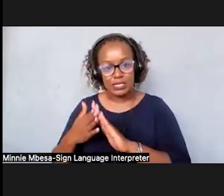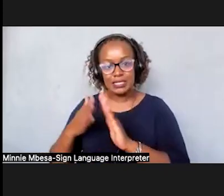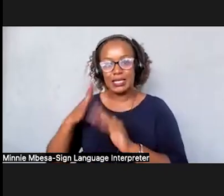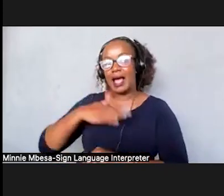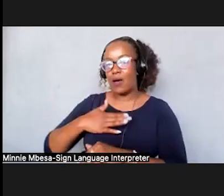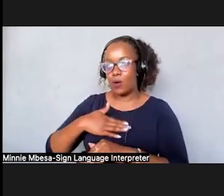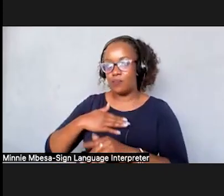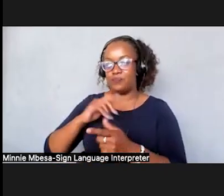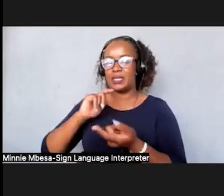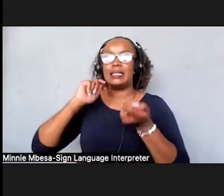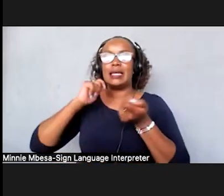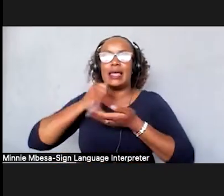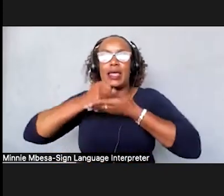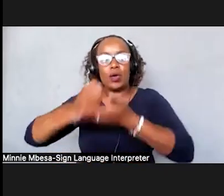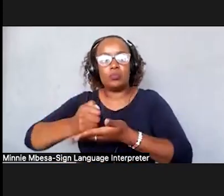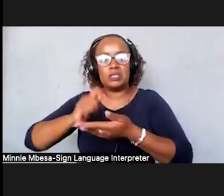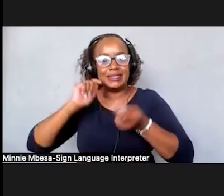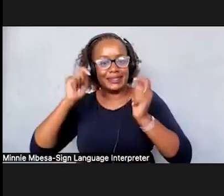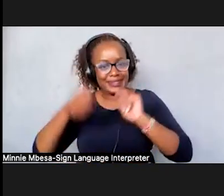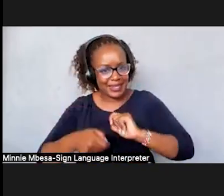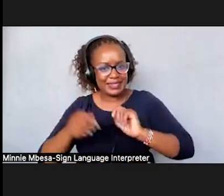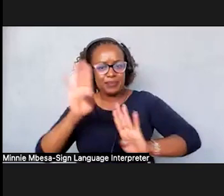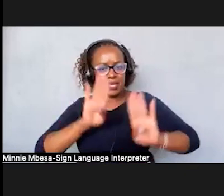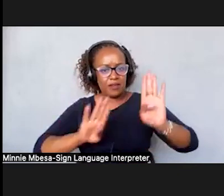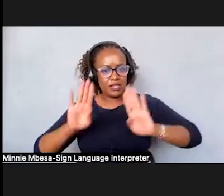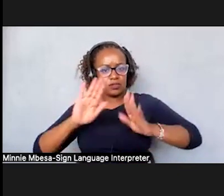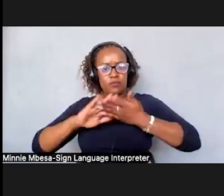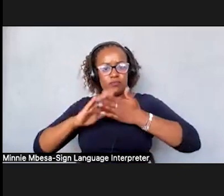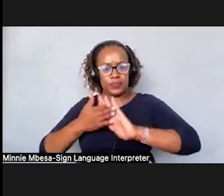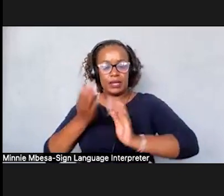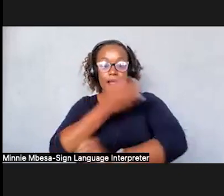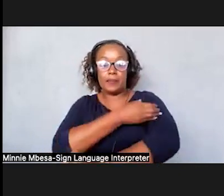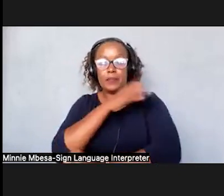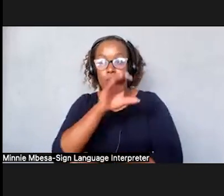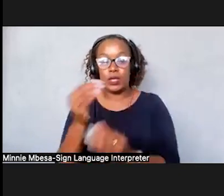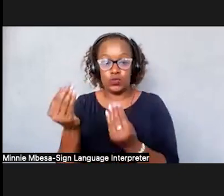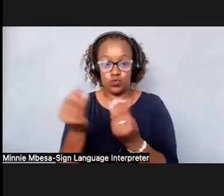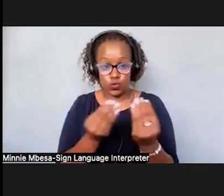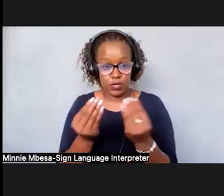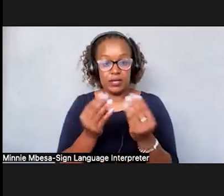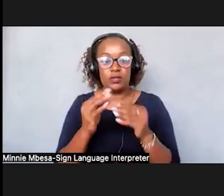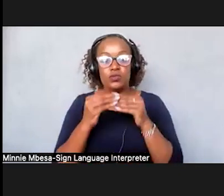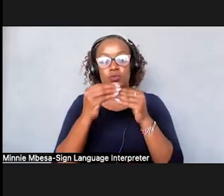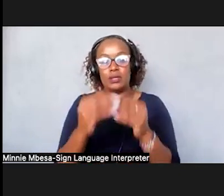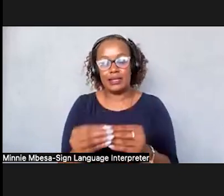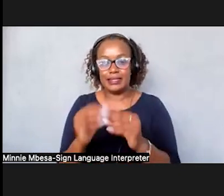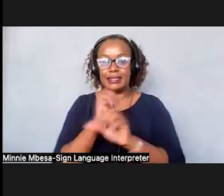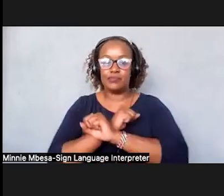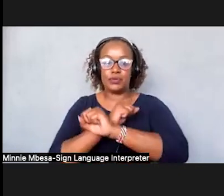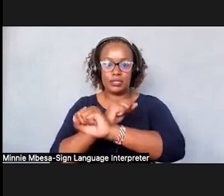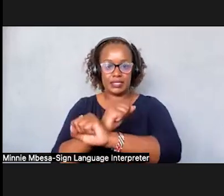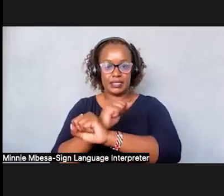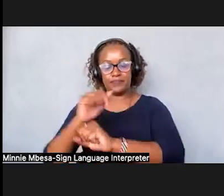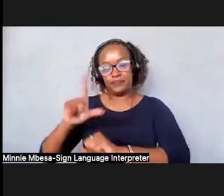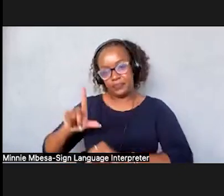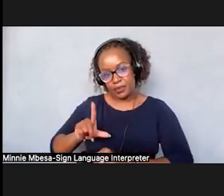communities and empower youth to take the lead to in protecting girls. So we